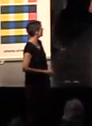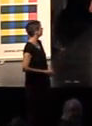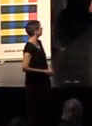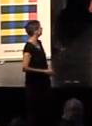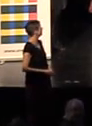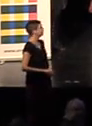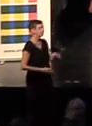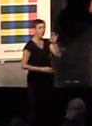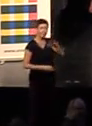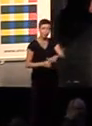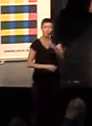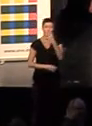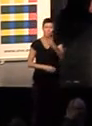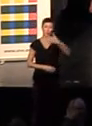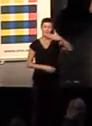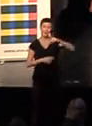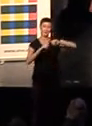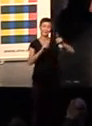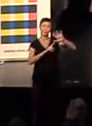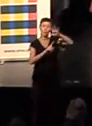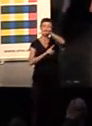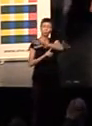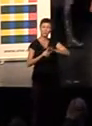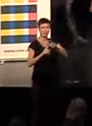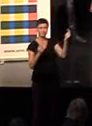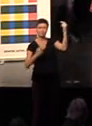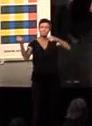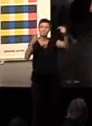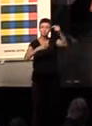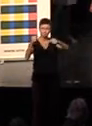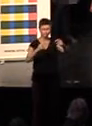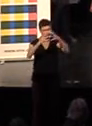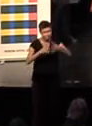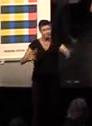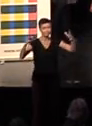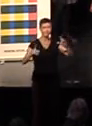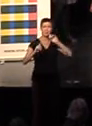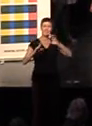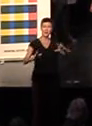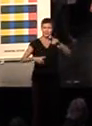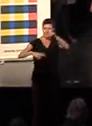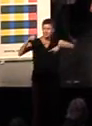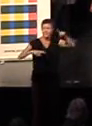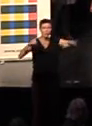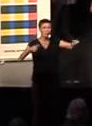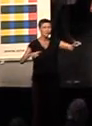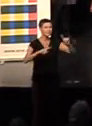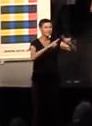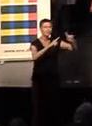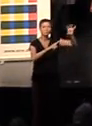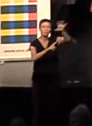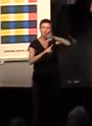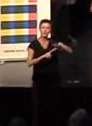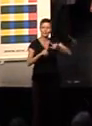from for the nine countries zoiets england amazing die graffiti of countries